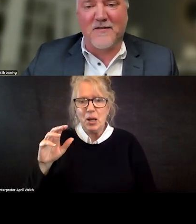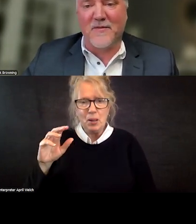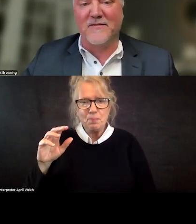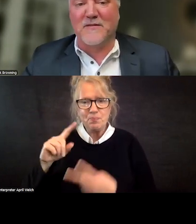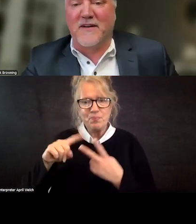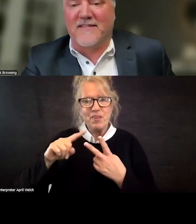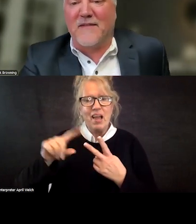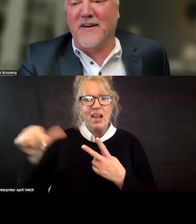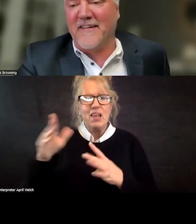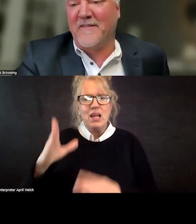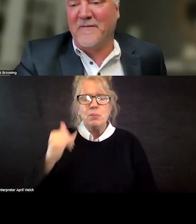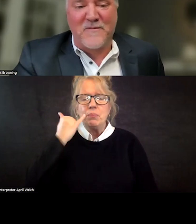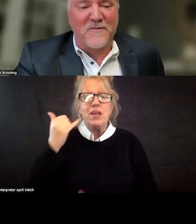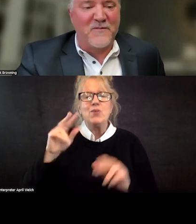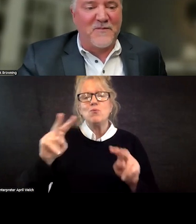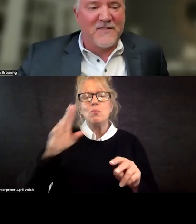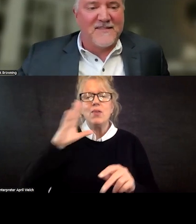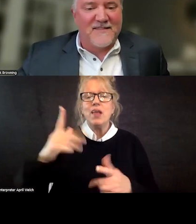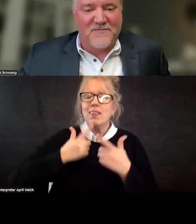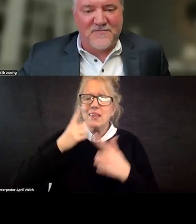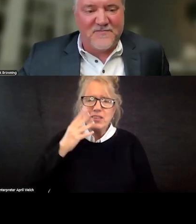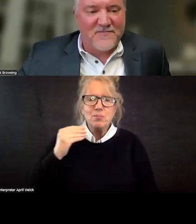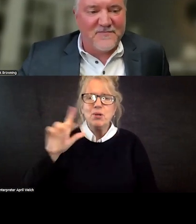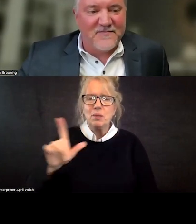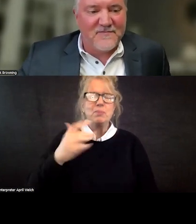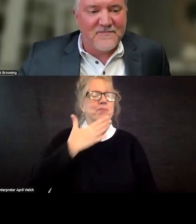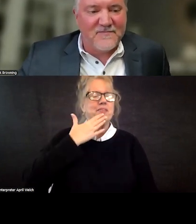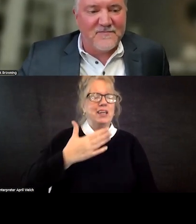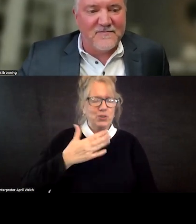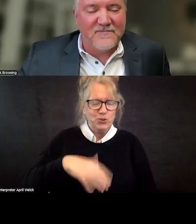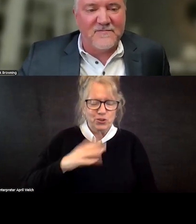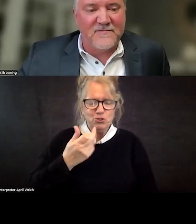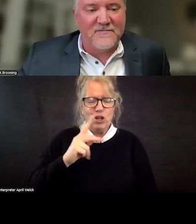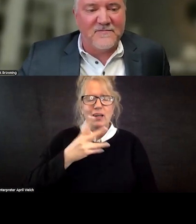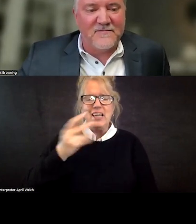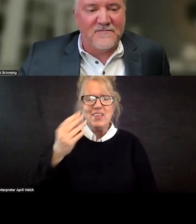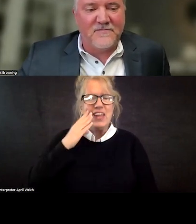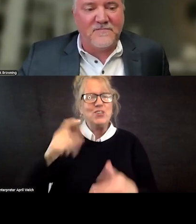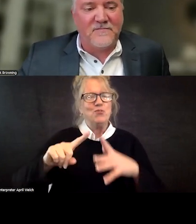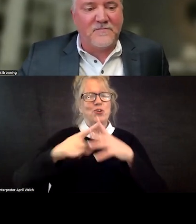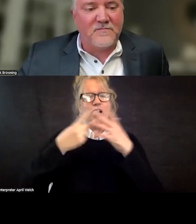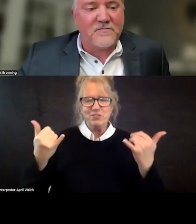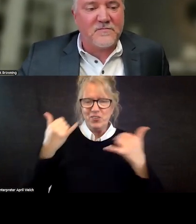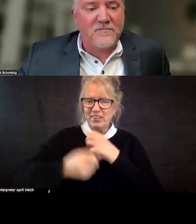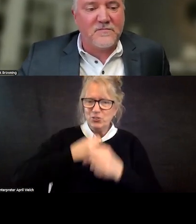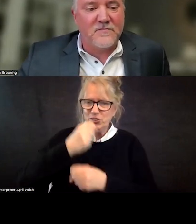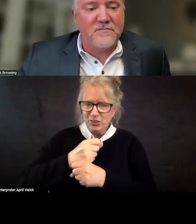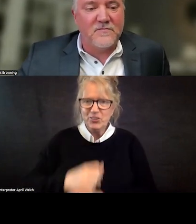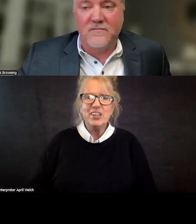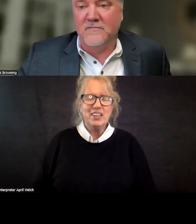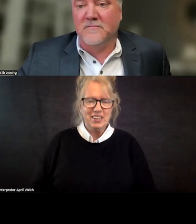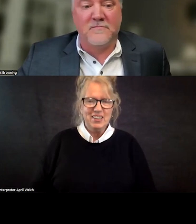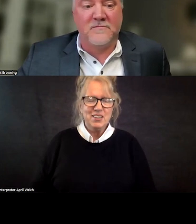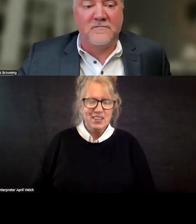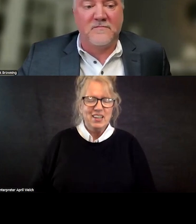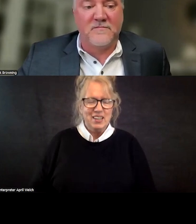guys talk from the Lived Experience Library. Dr. Chuck, thanks so much for kicking us off this year. And I